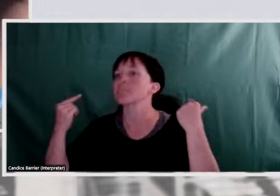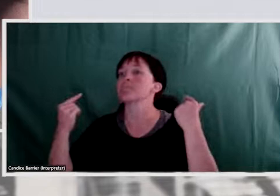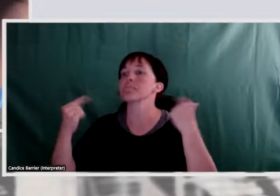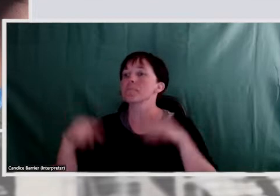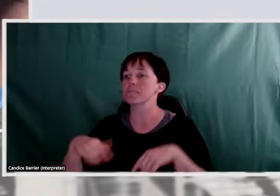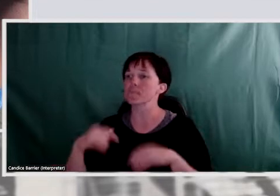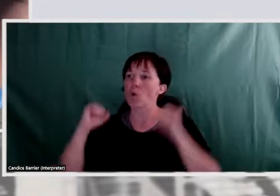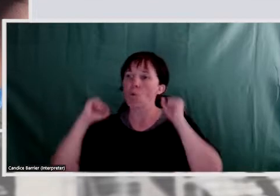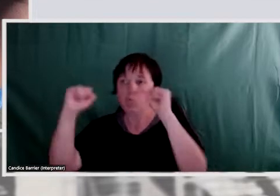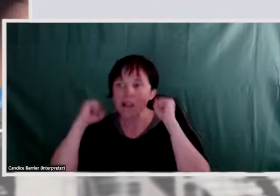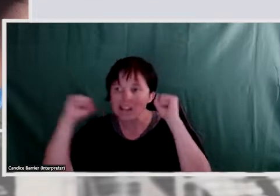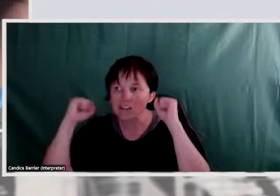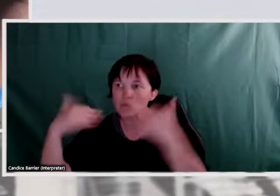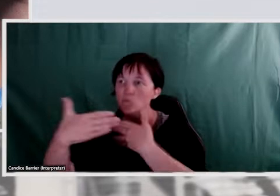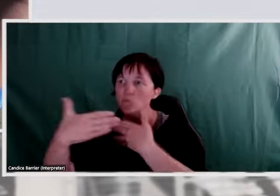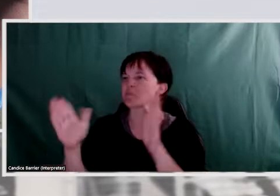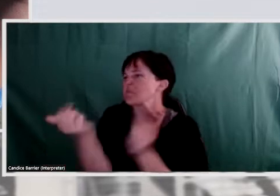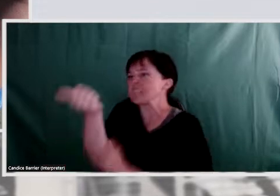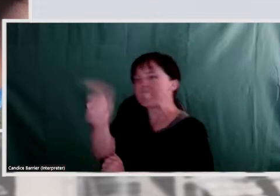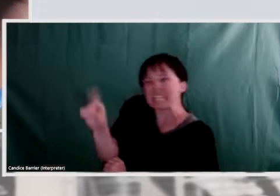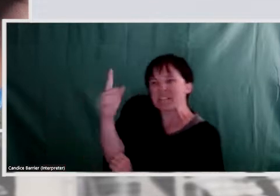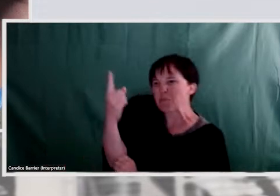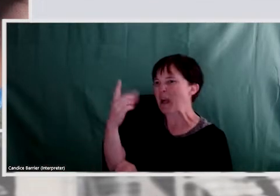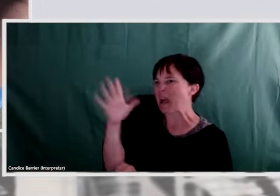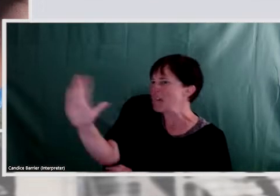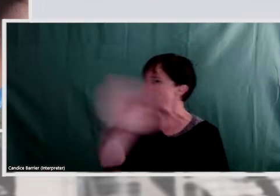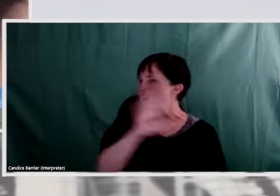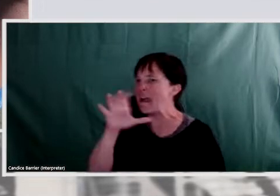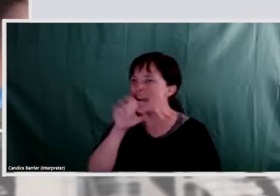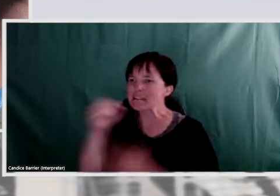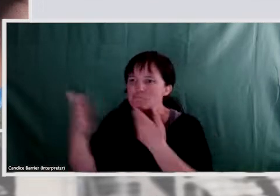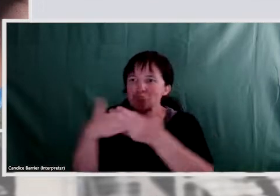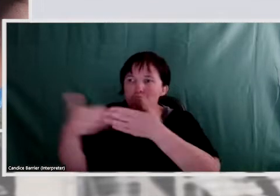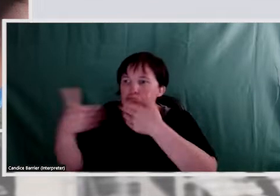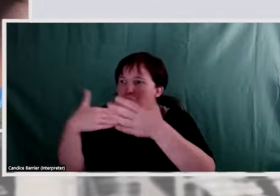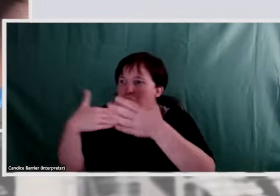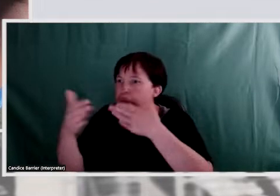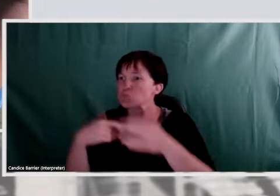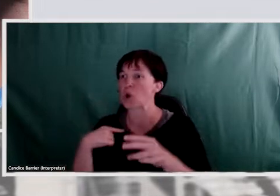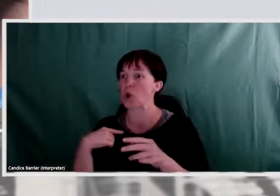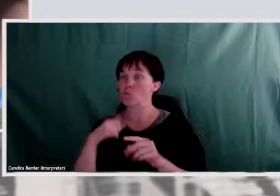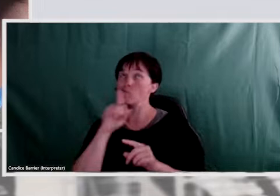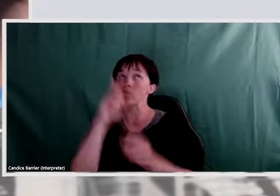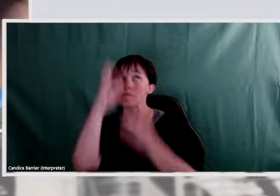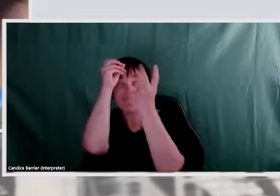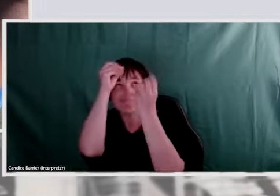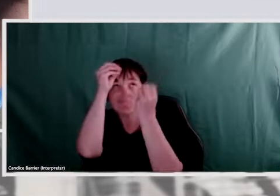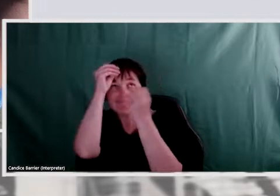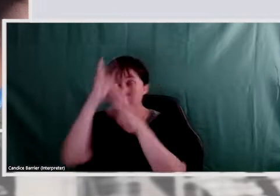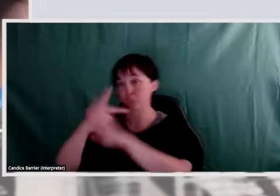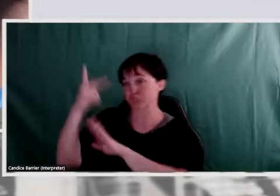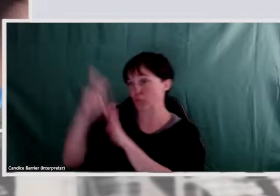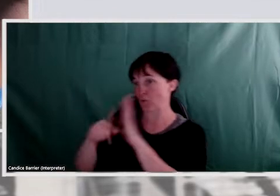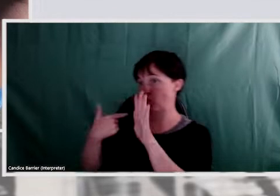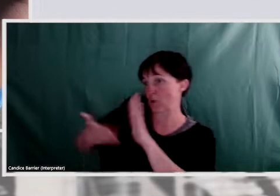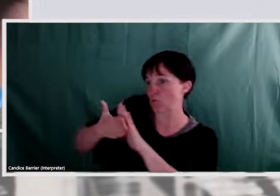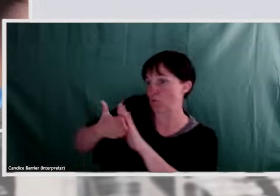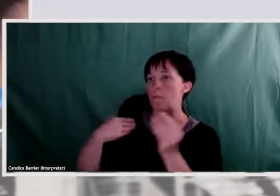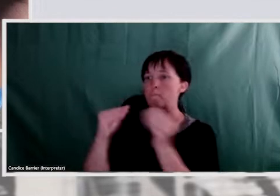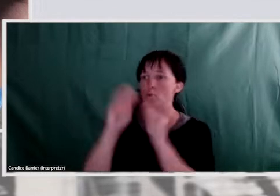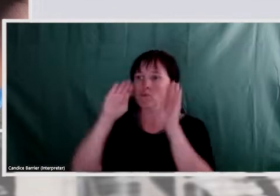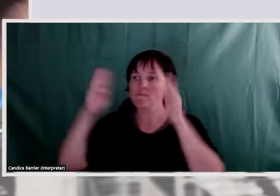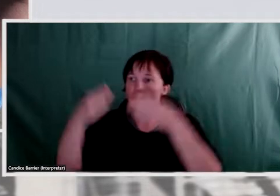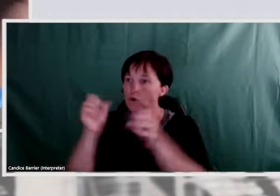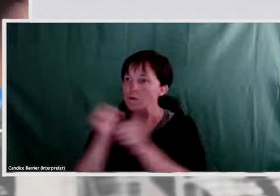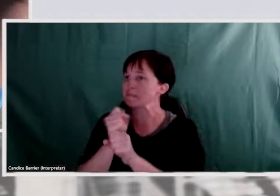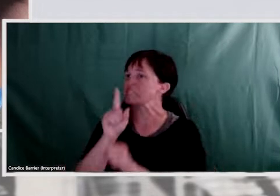weight room for anybody of any age. But when we really think about the programs that we run, we are focused on making sure